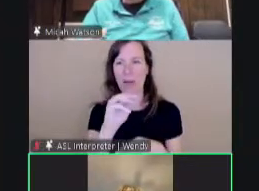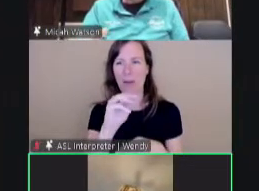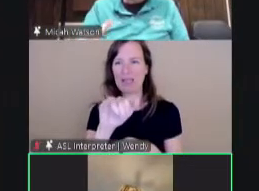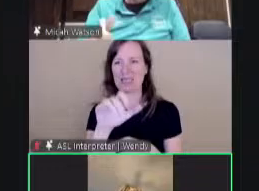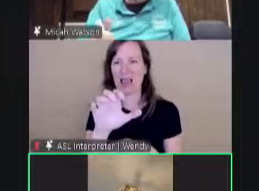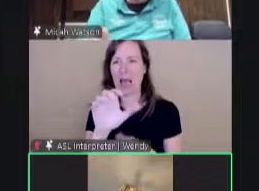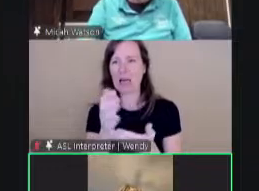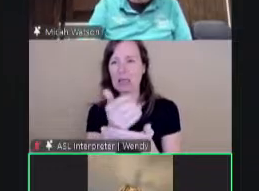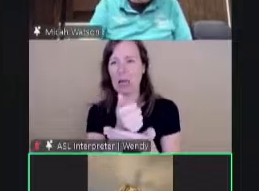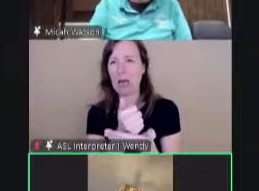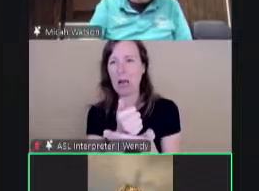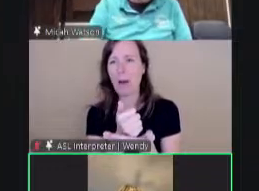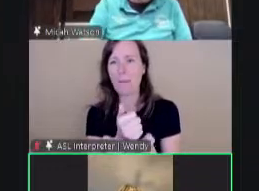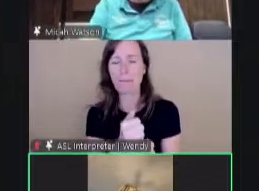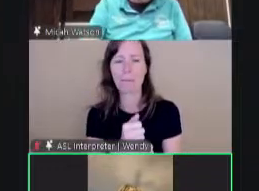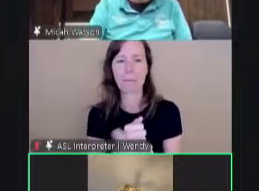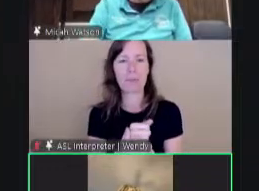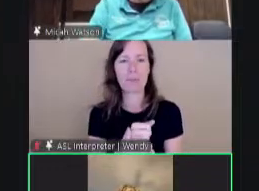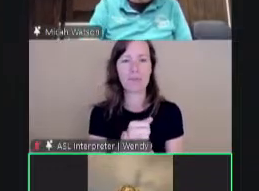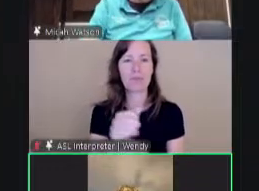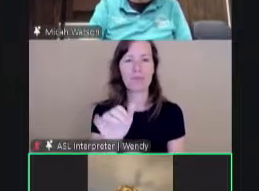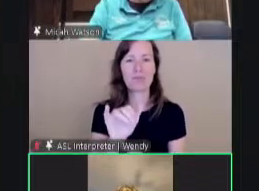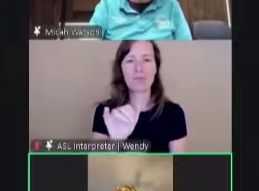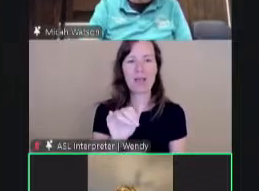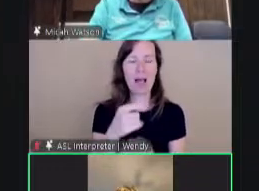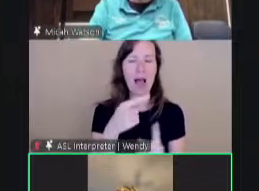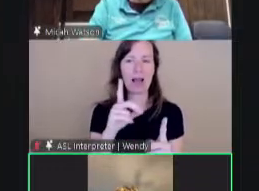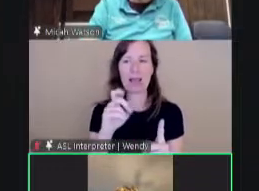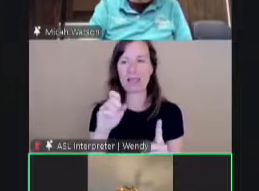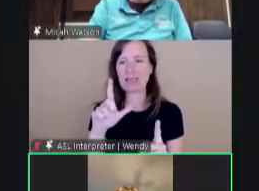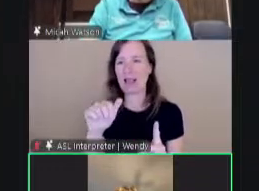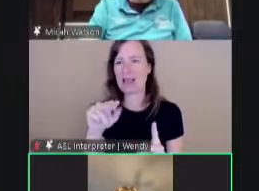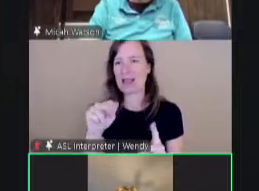in, like Delane mentioned about the